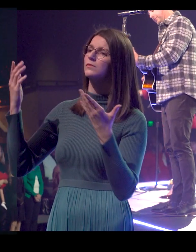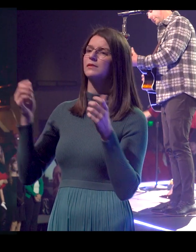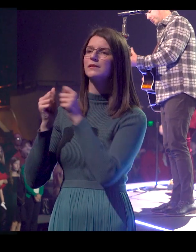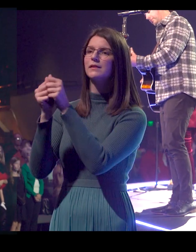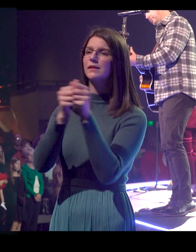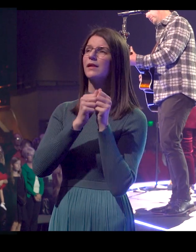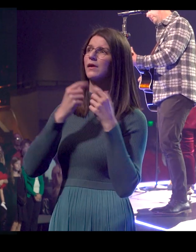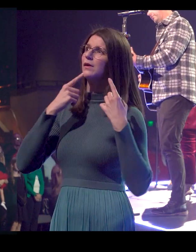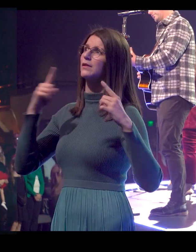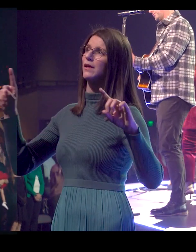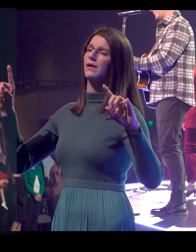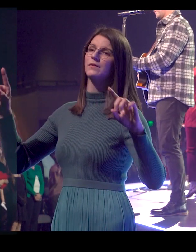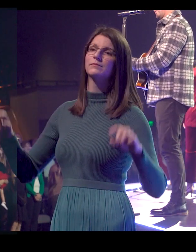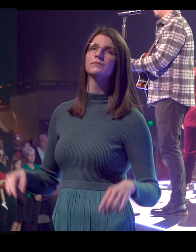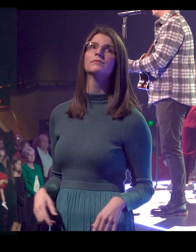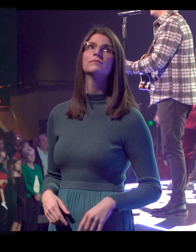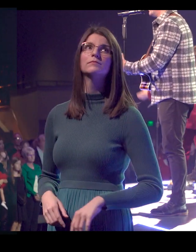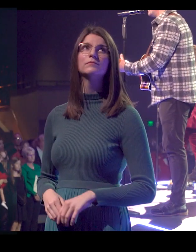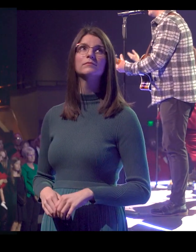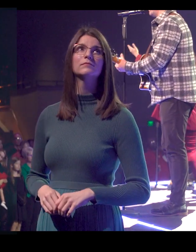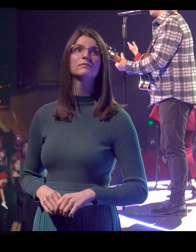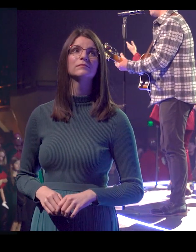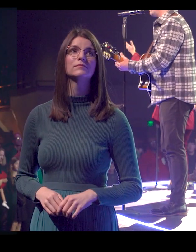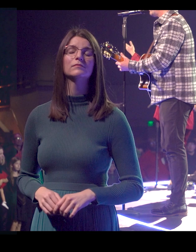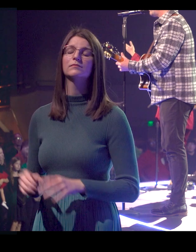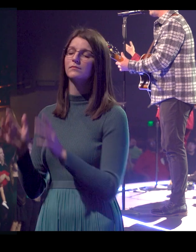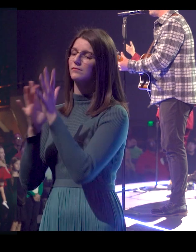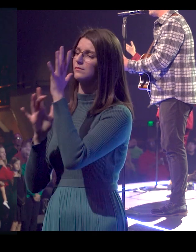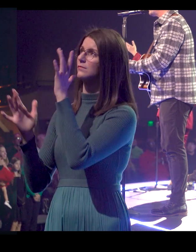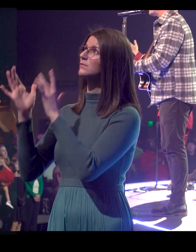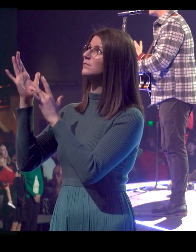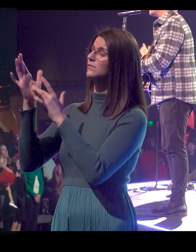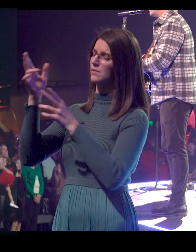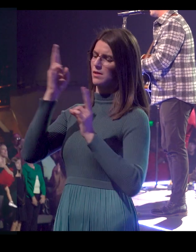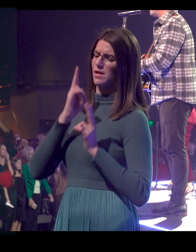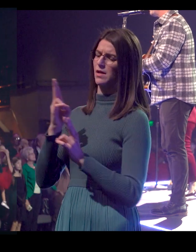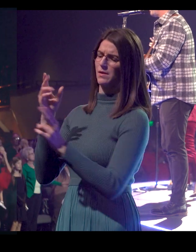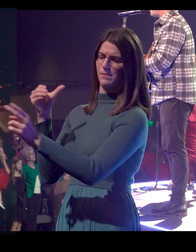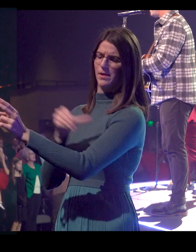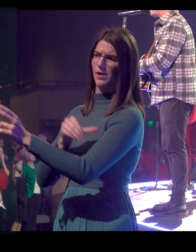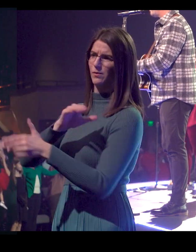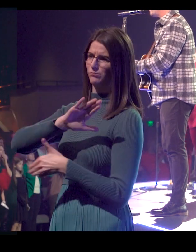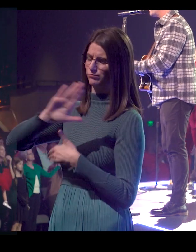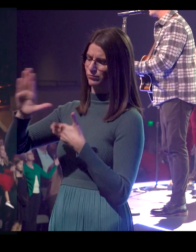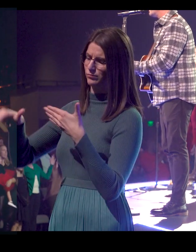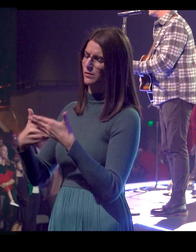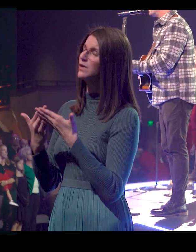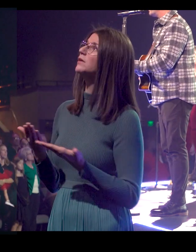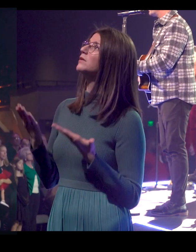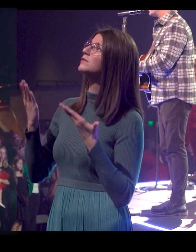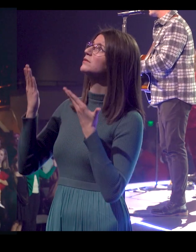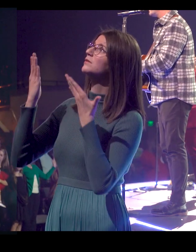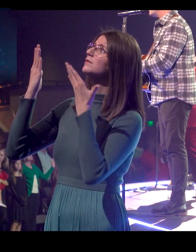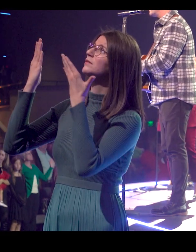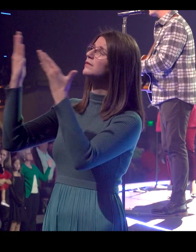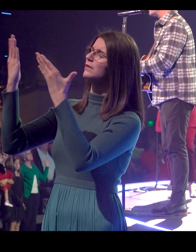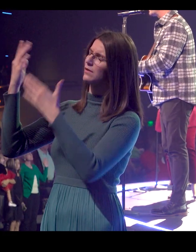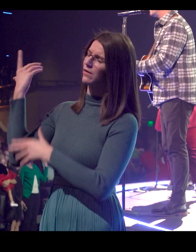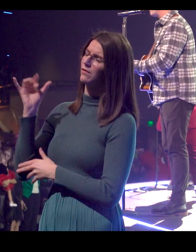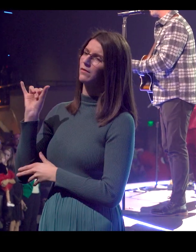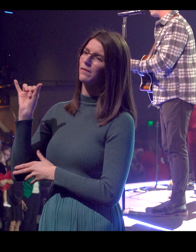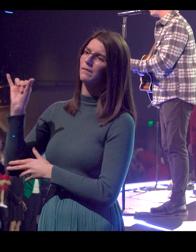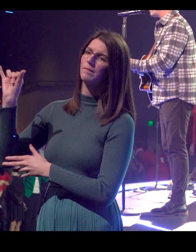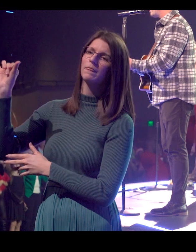all honor and power to Jesus forever. All